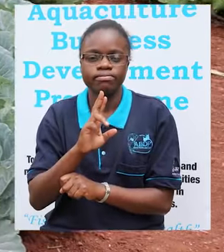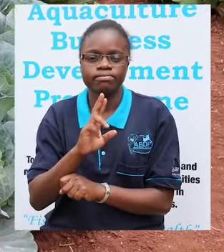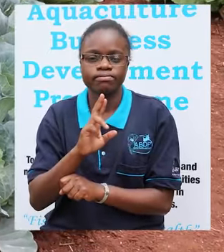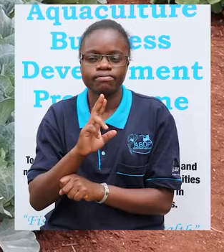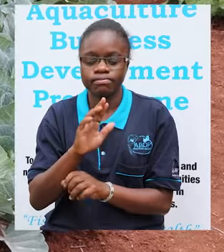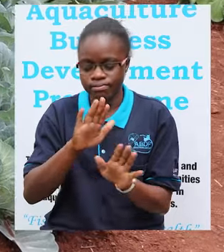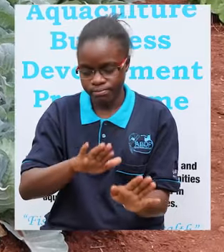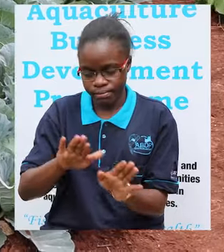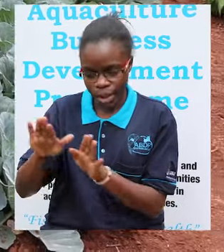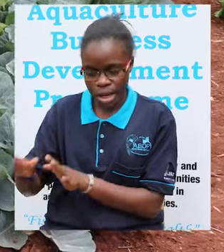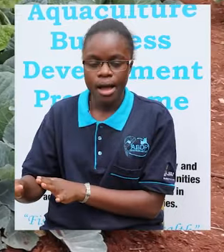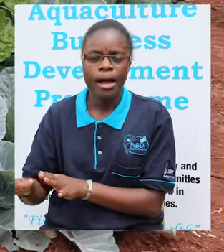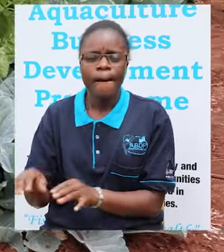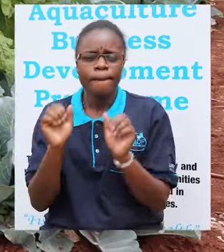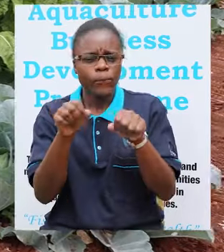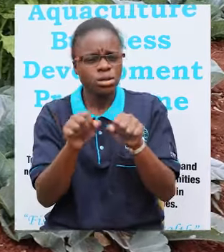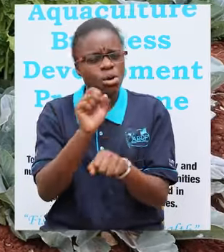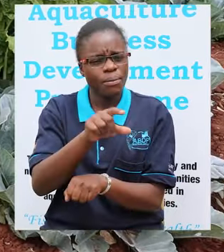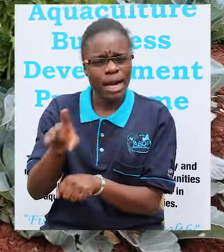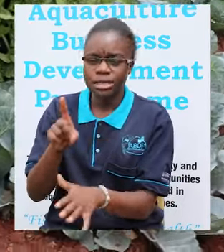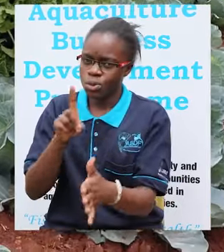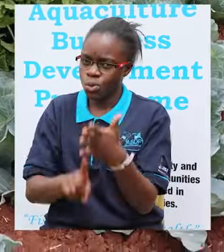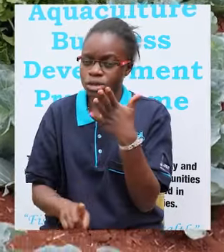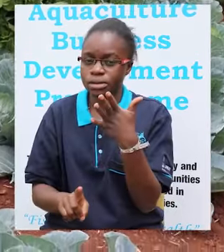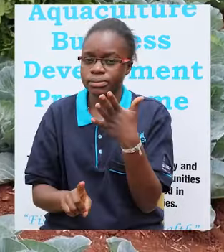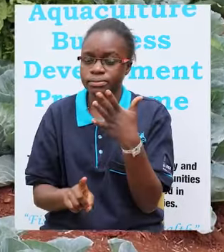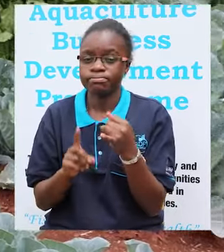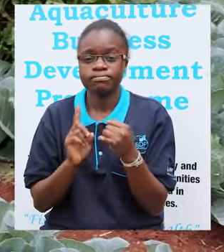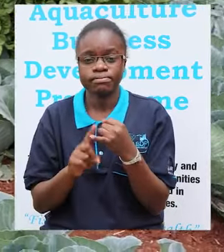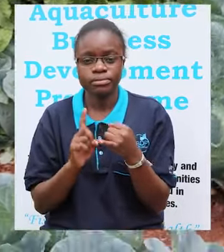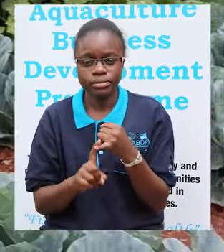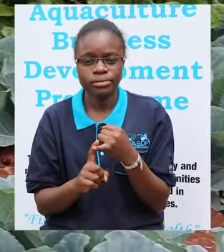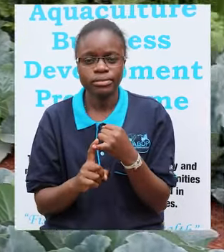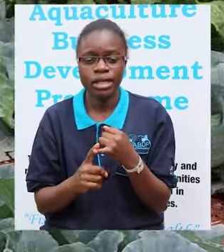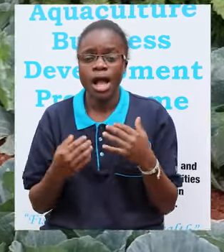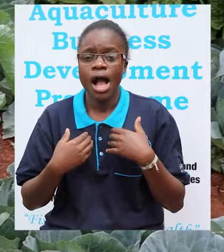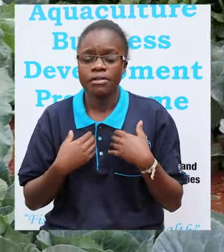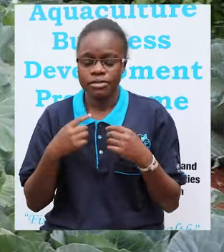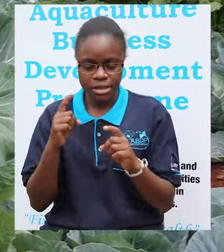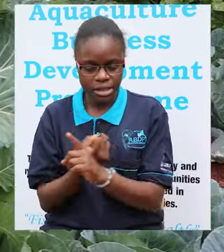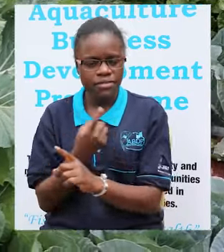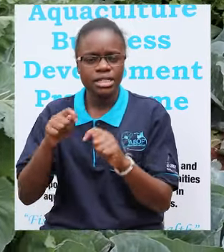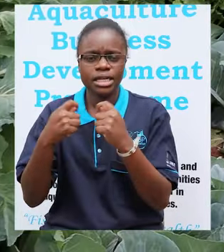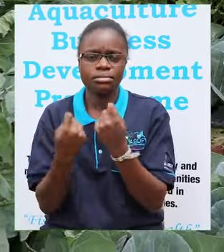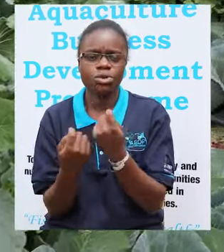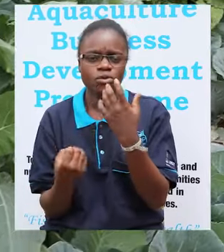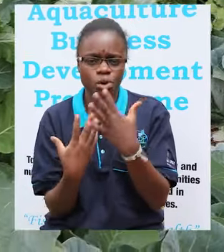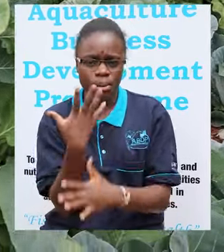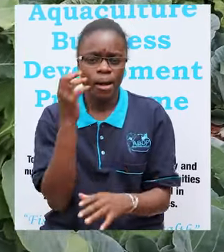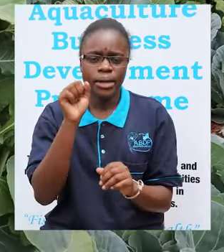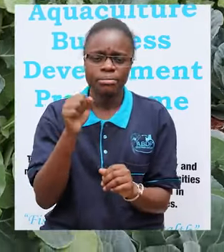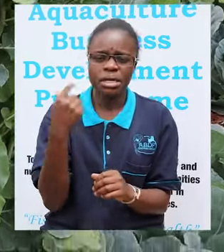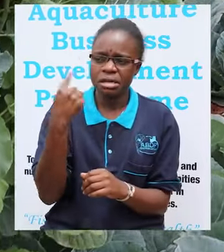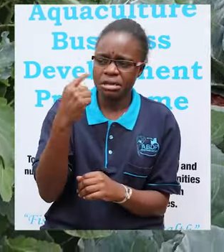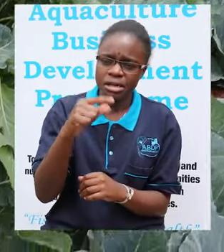what can you plant on our multi-story garden? Multi-story garden can be planted a variety of crops, from